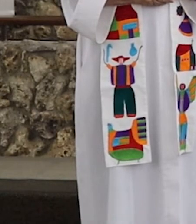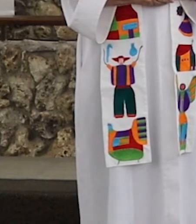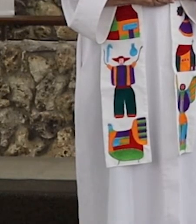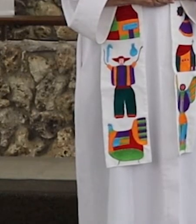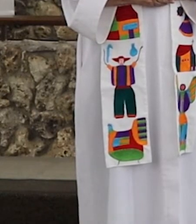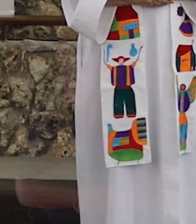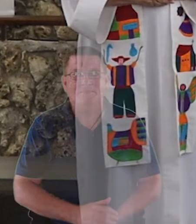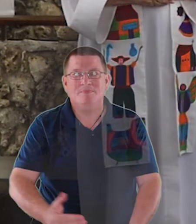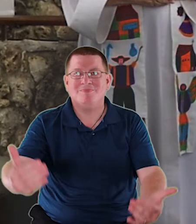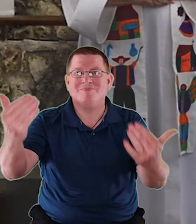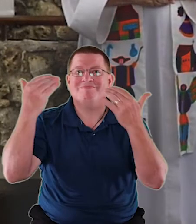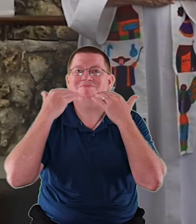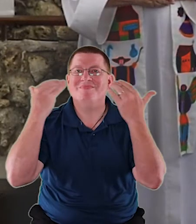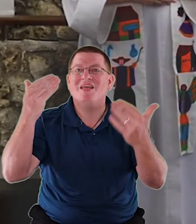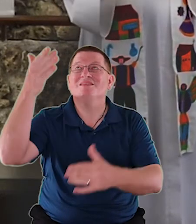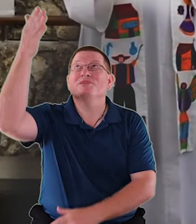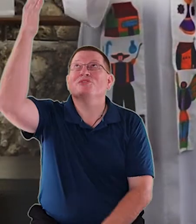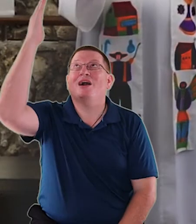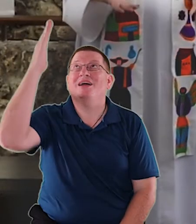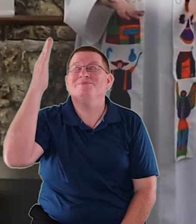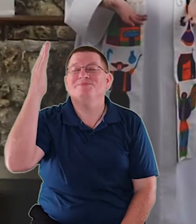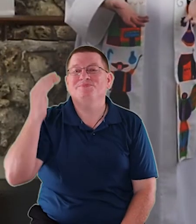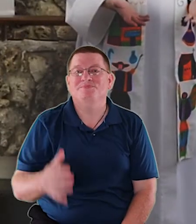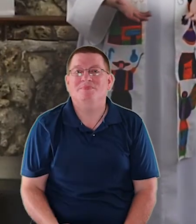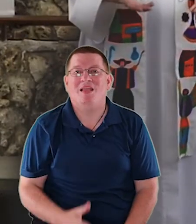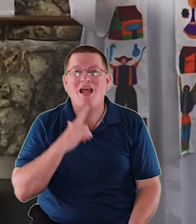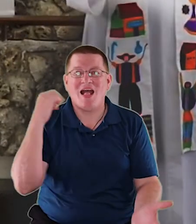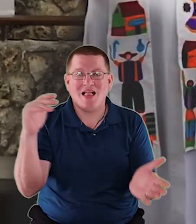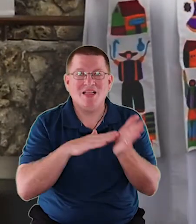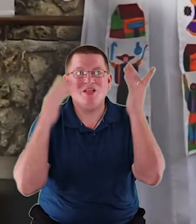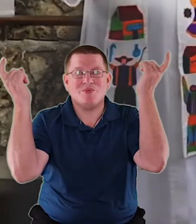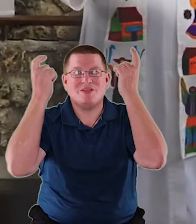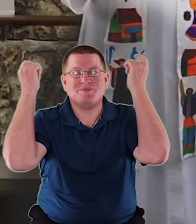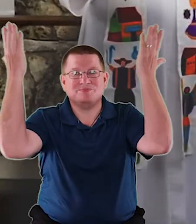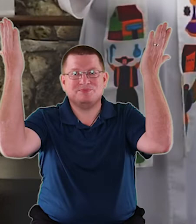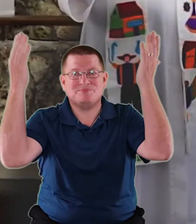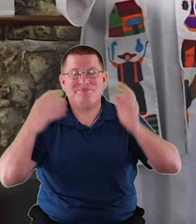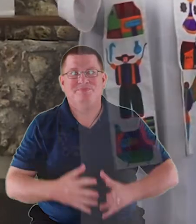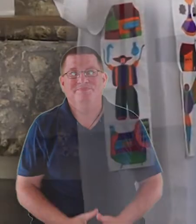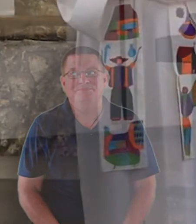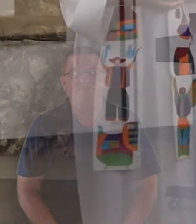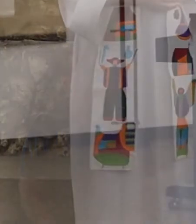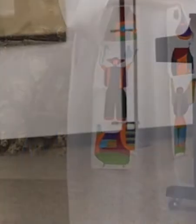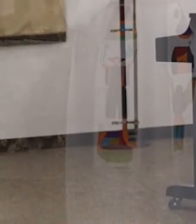share the good news. Alleluia. Thanks be to God. Alleluia.